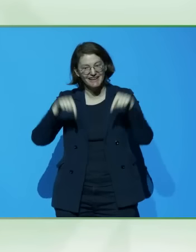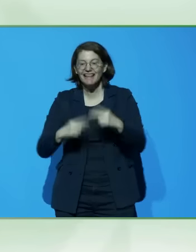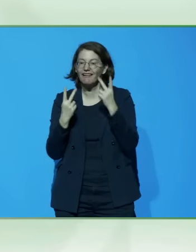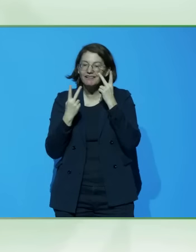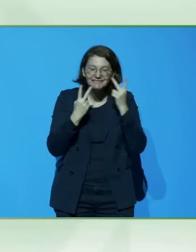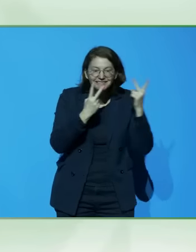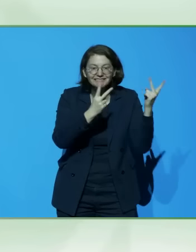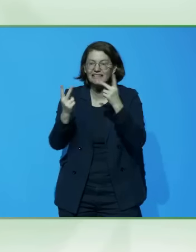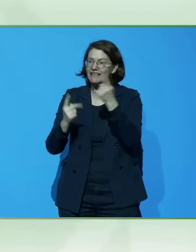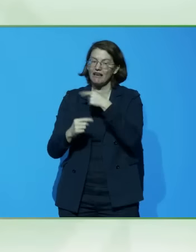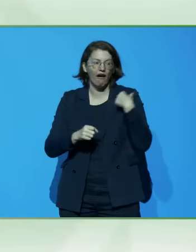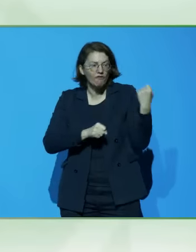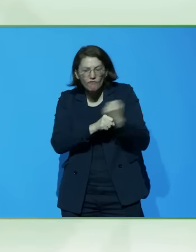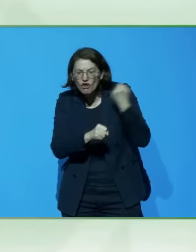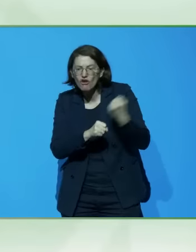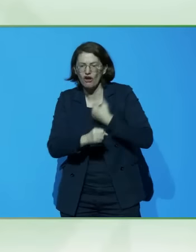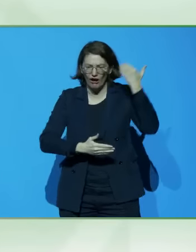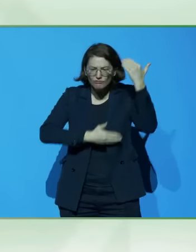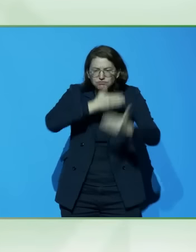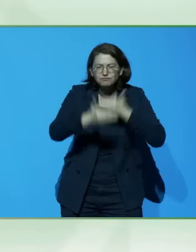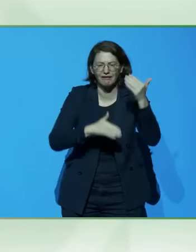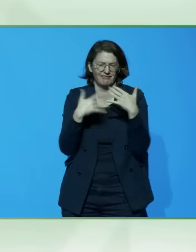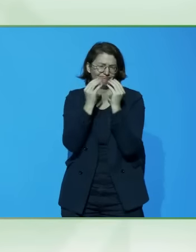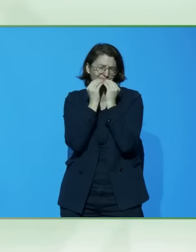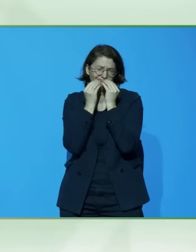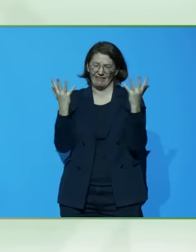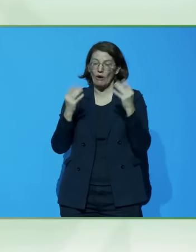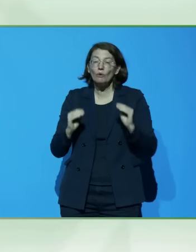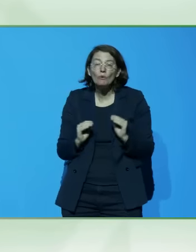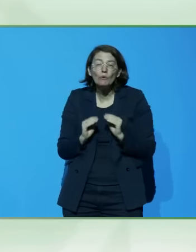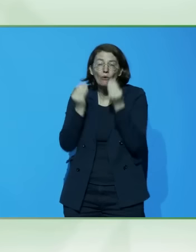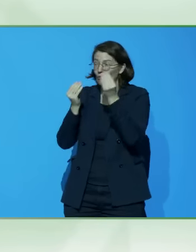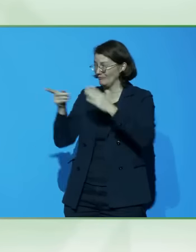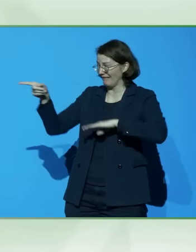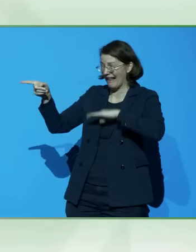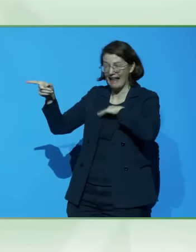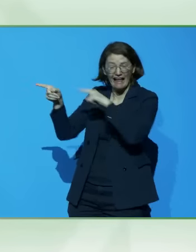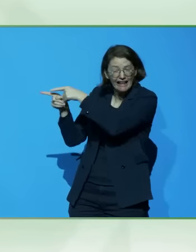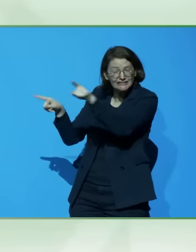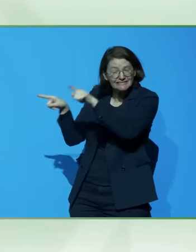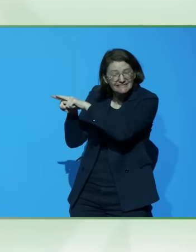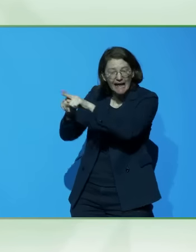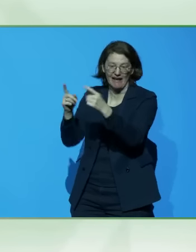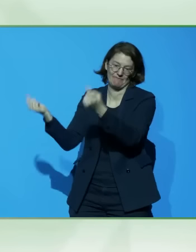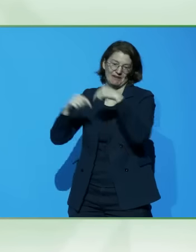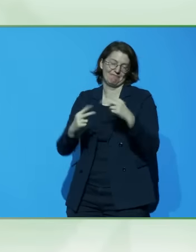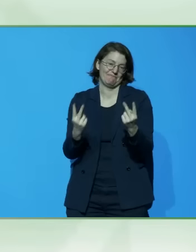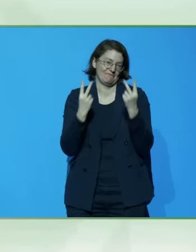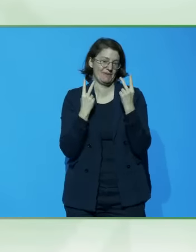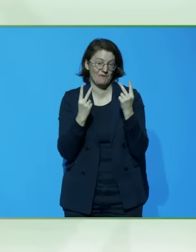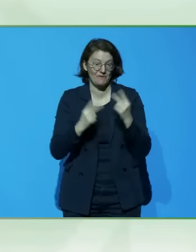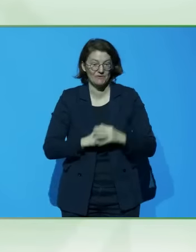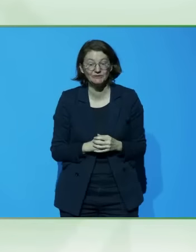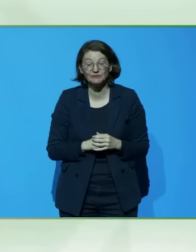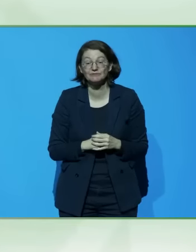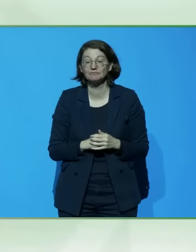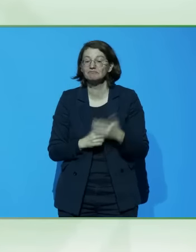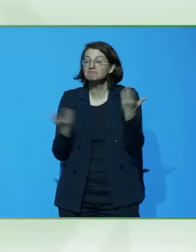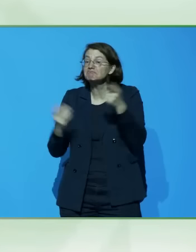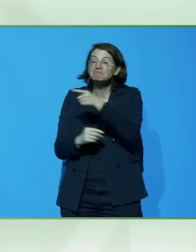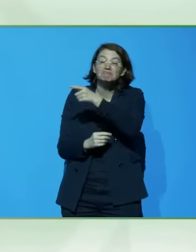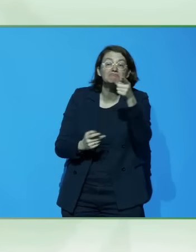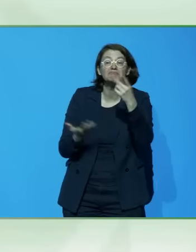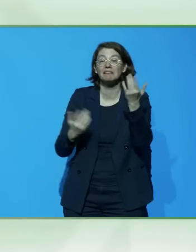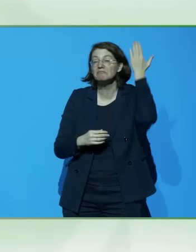16 or 17, did you take time off from your vacation and come and volunteer at the conference? Probably not. They all did. Every single